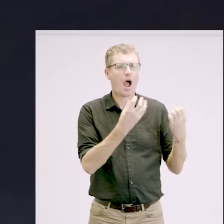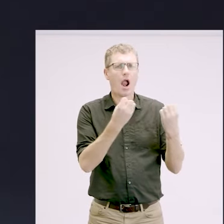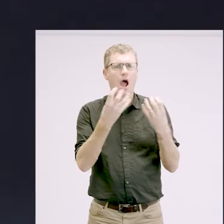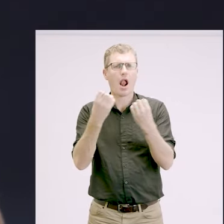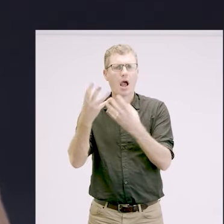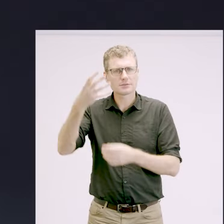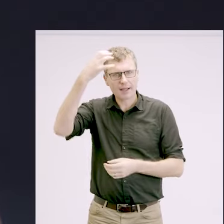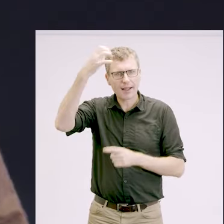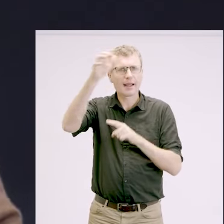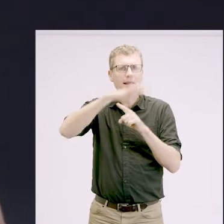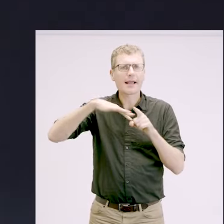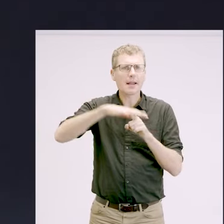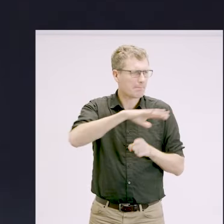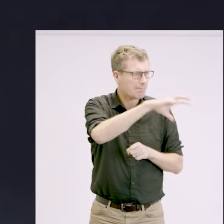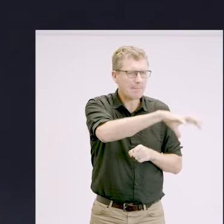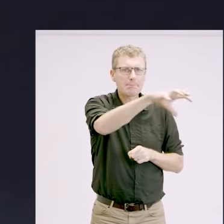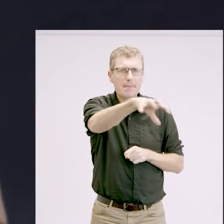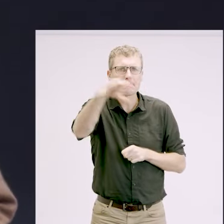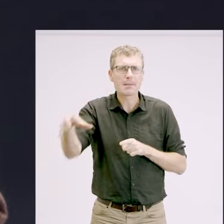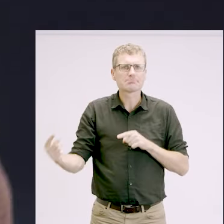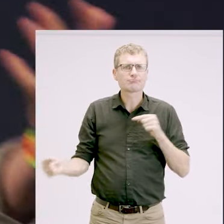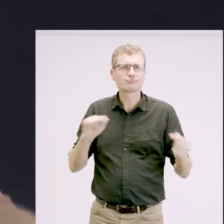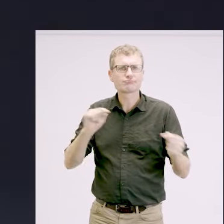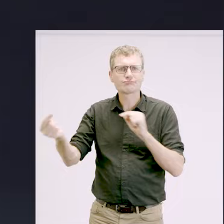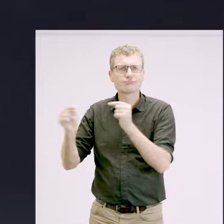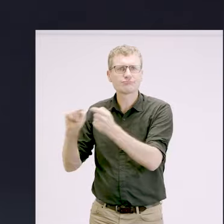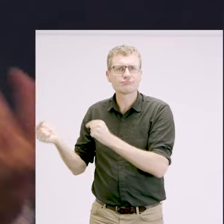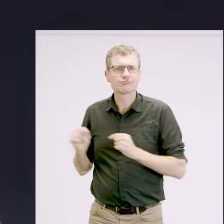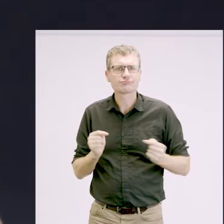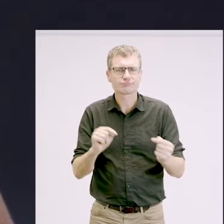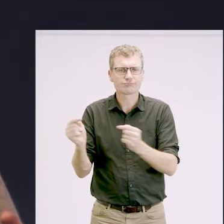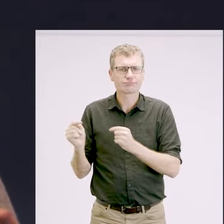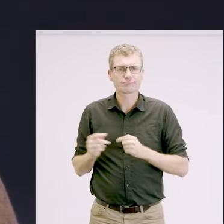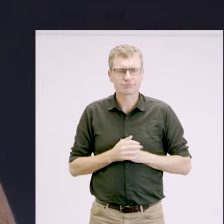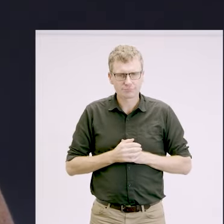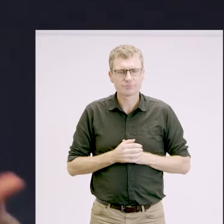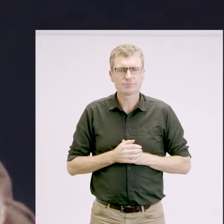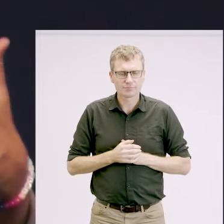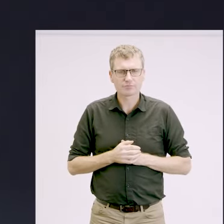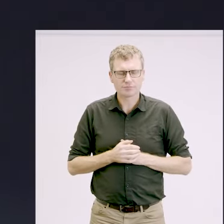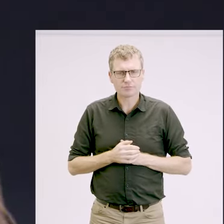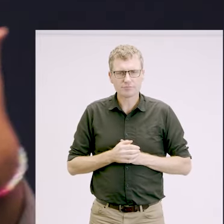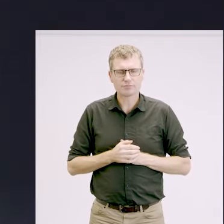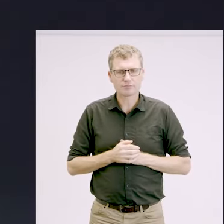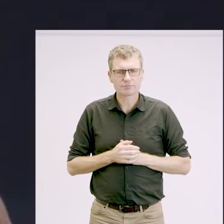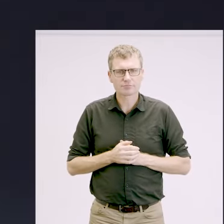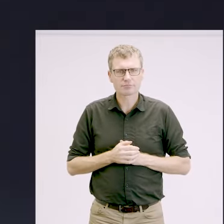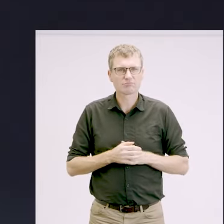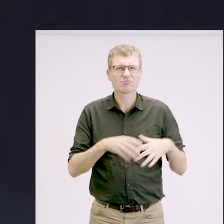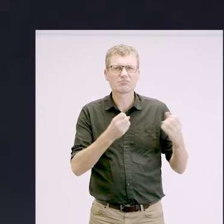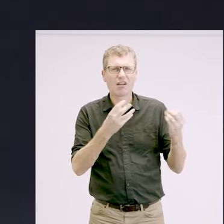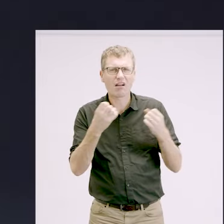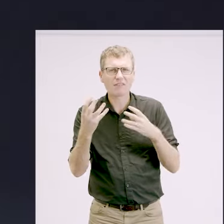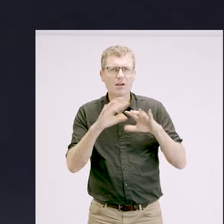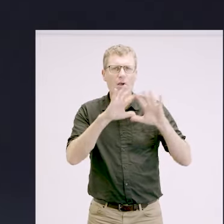kingdom contestation, you might say, where like the authorities and powers that run the world often come crashing